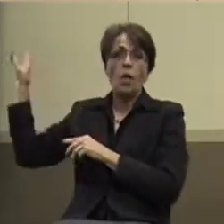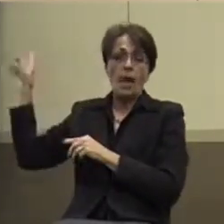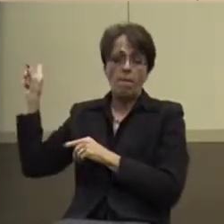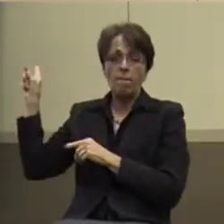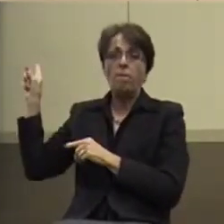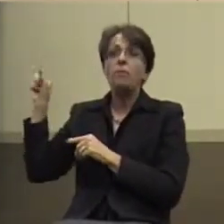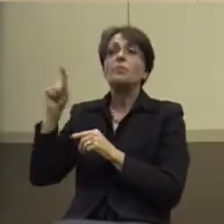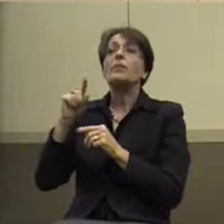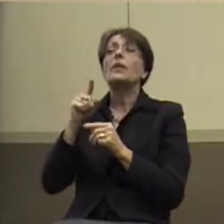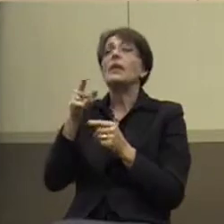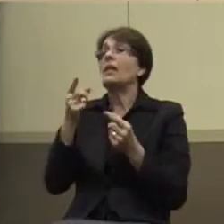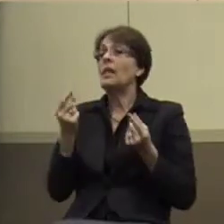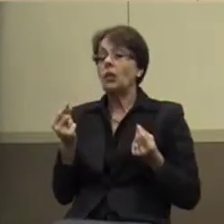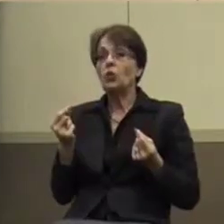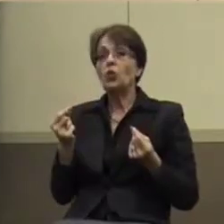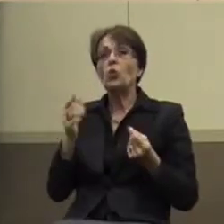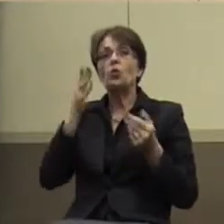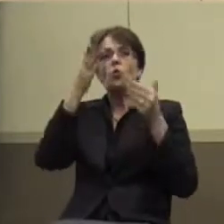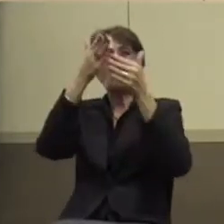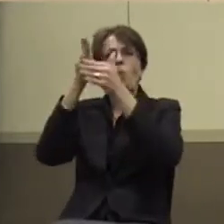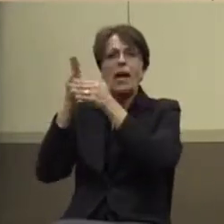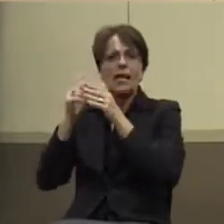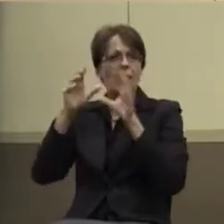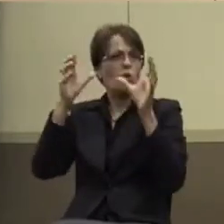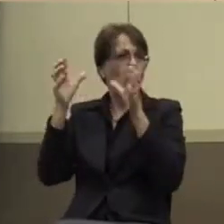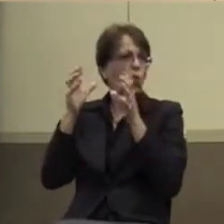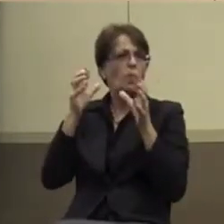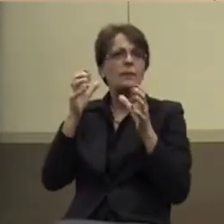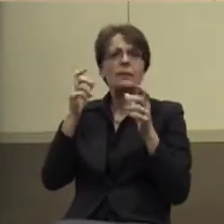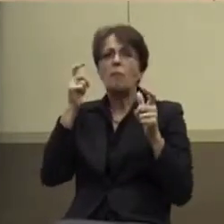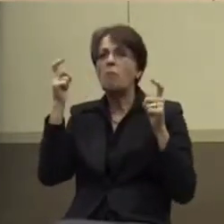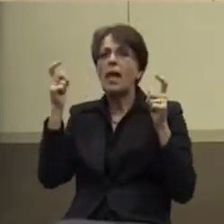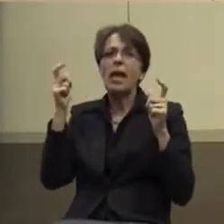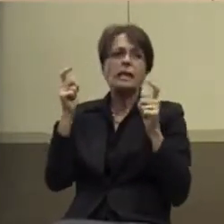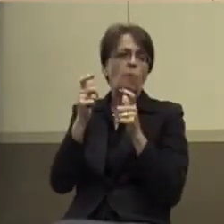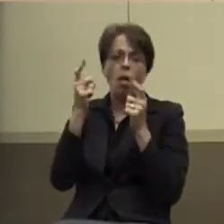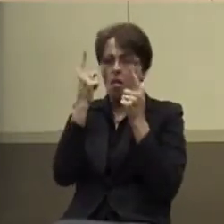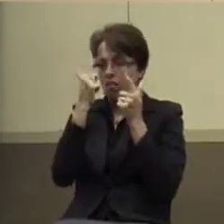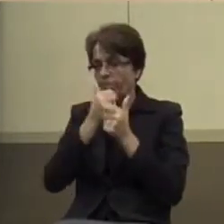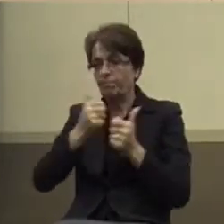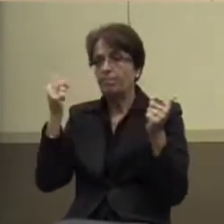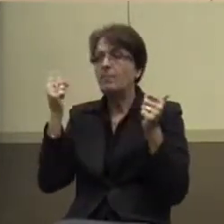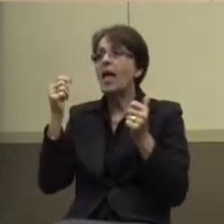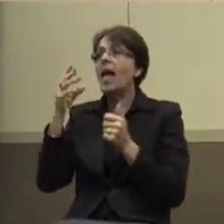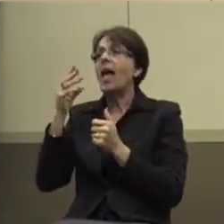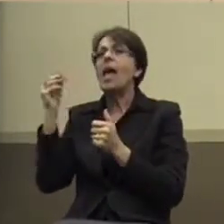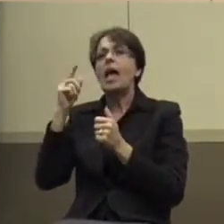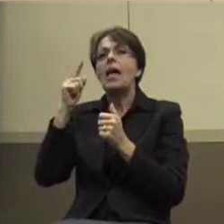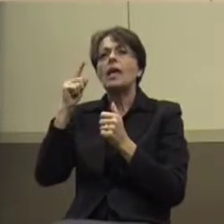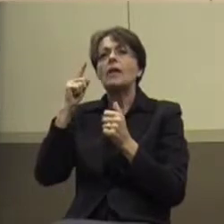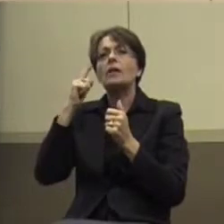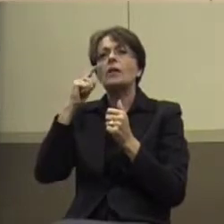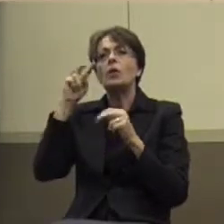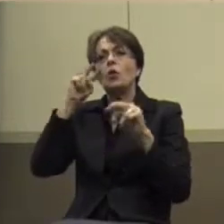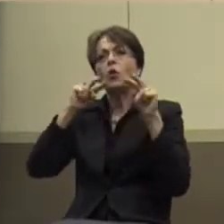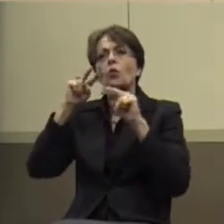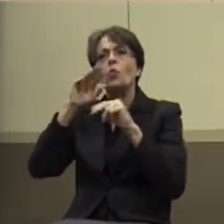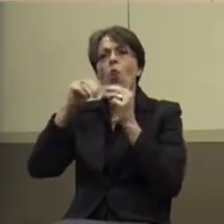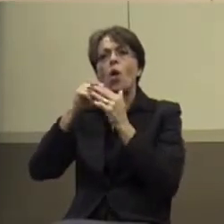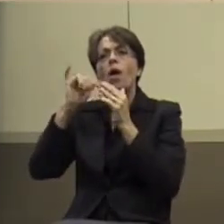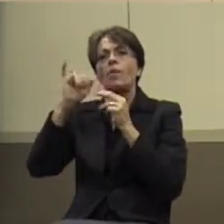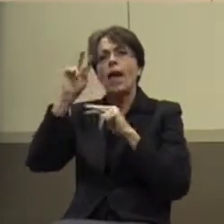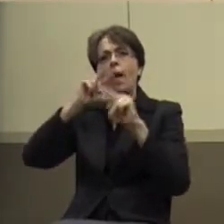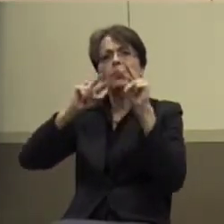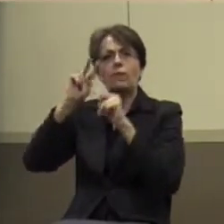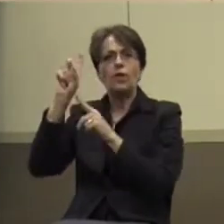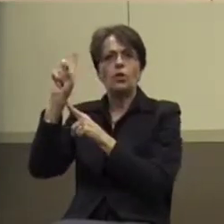is break into your groups, however big or small that you want to do, and you're going to look through all of the observational data. I think